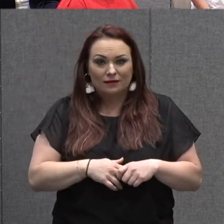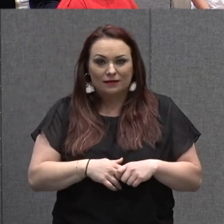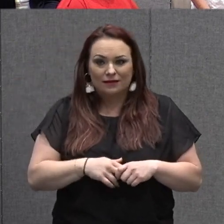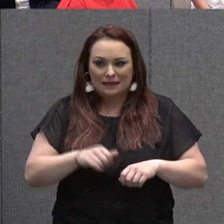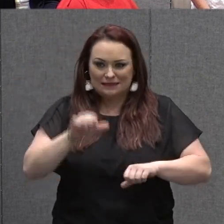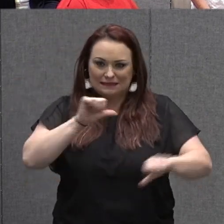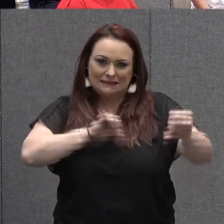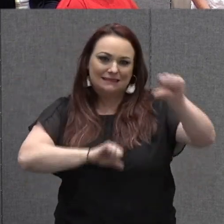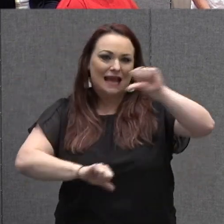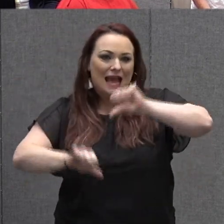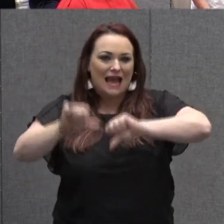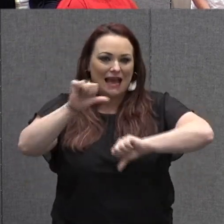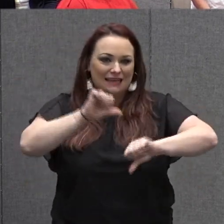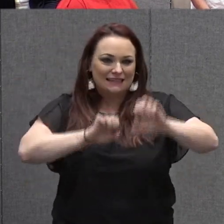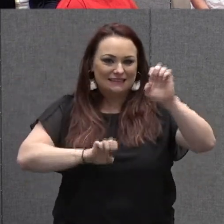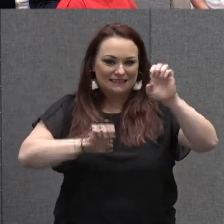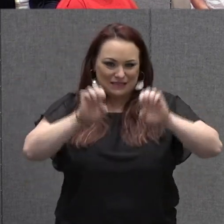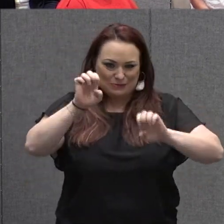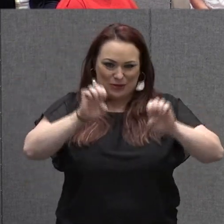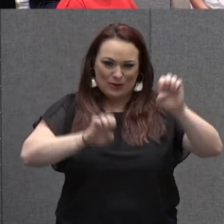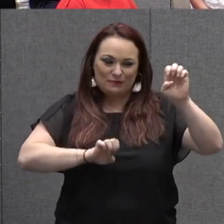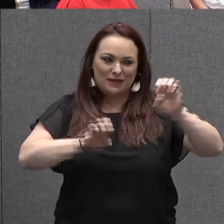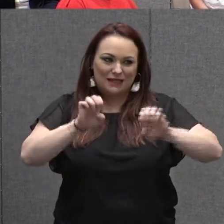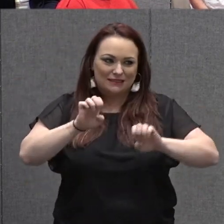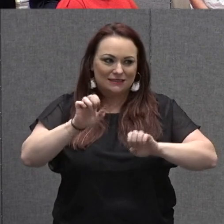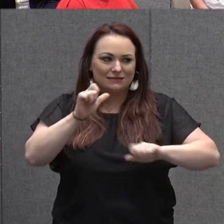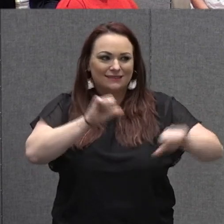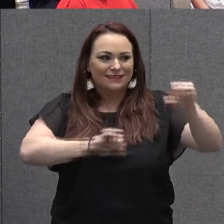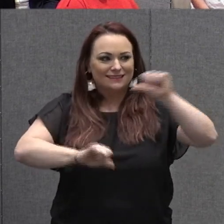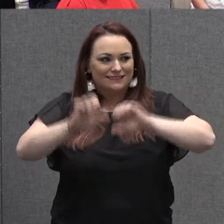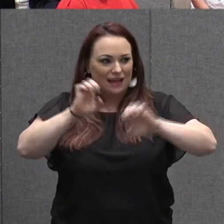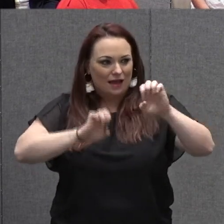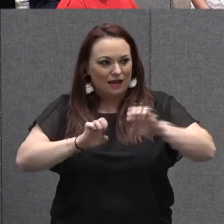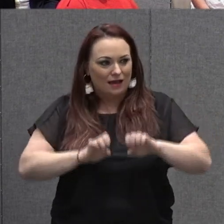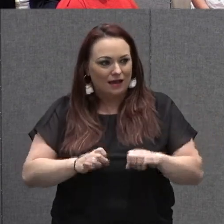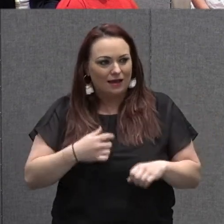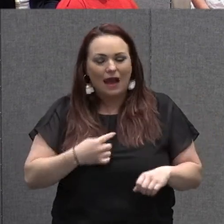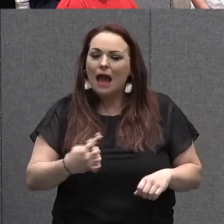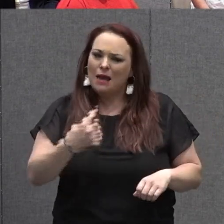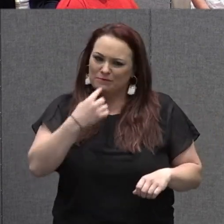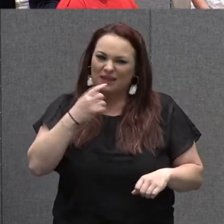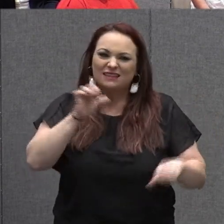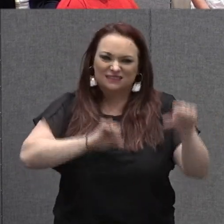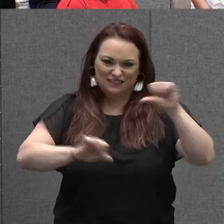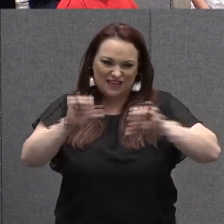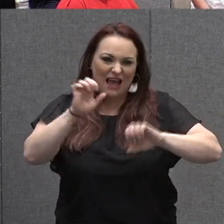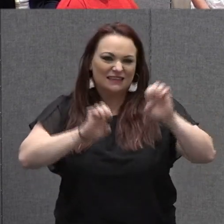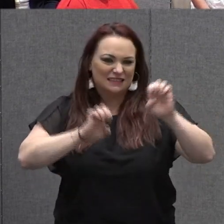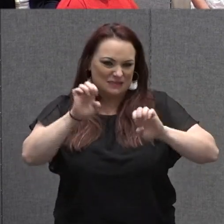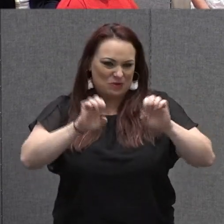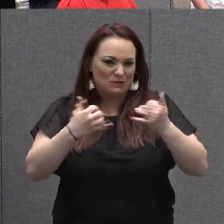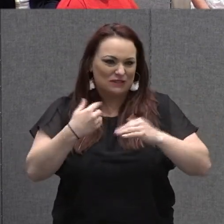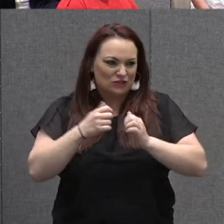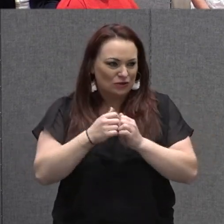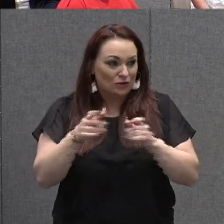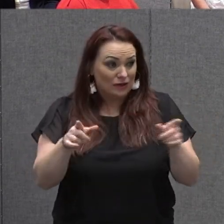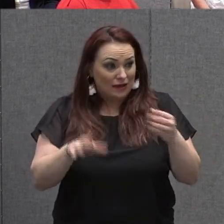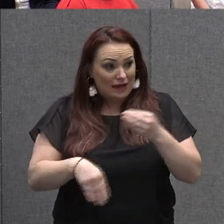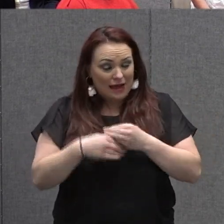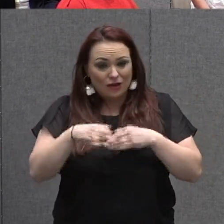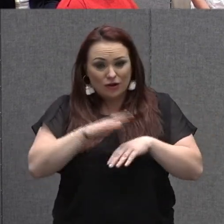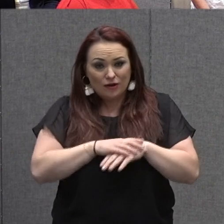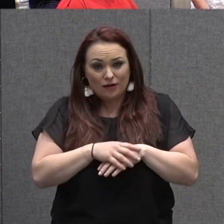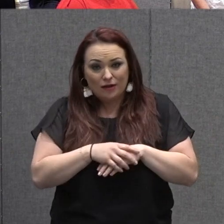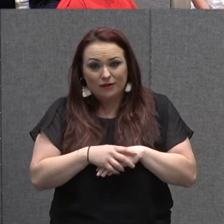Science experiments. Science experiments. Man, I miss science experiments too. So, would you like to put that on your